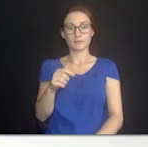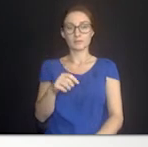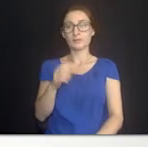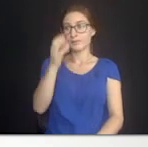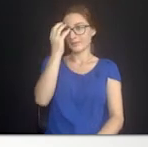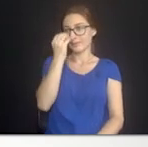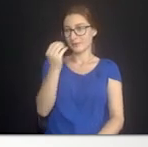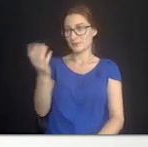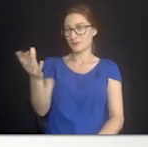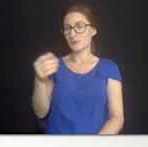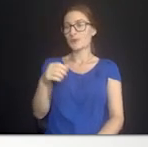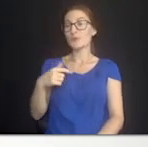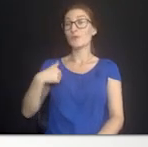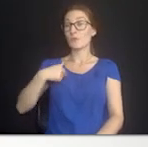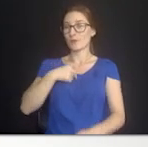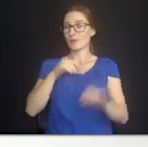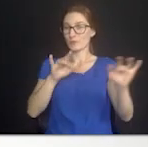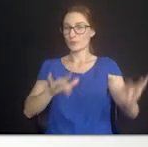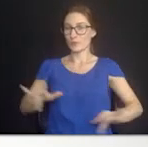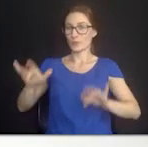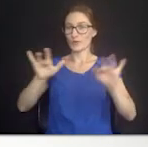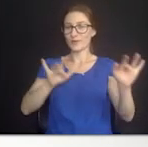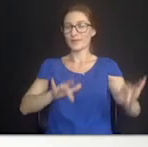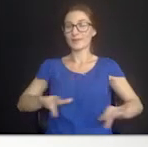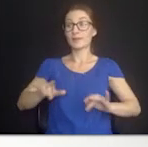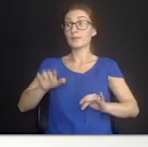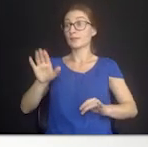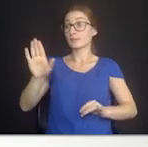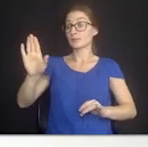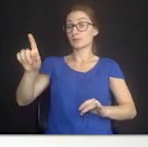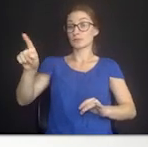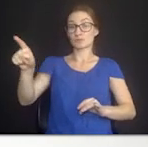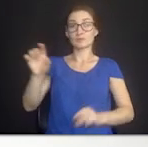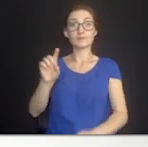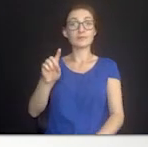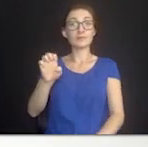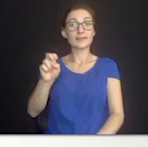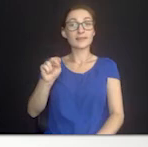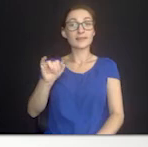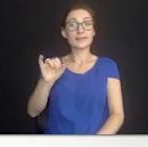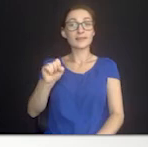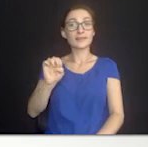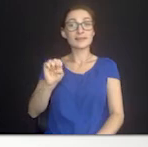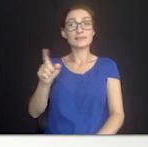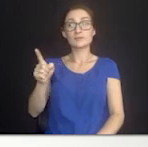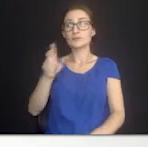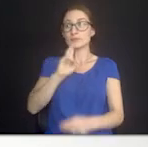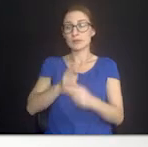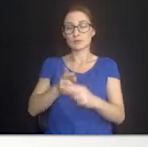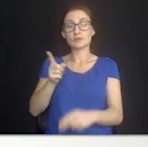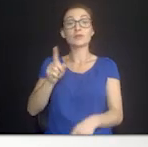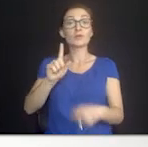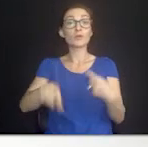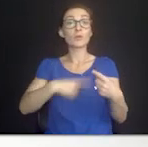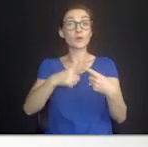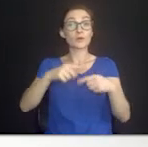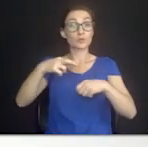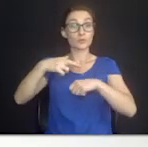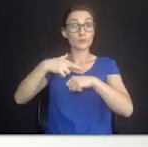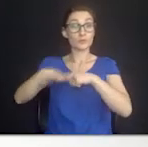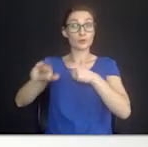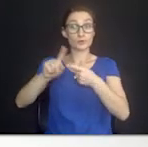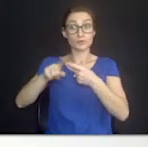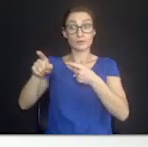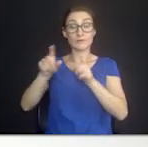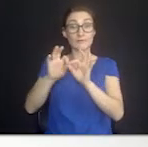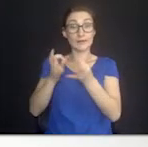and I'll just let you know because we are recording. What Denise said is that when she refers to a family, when you